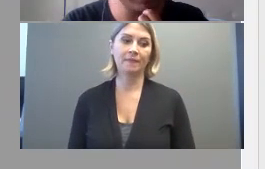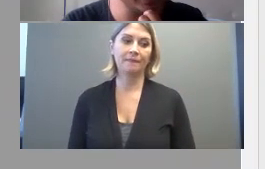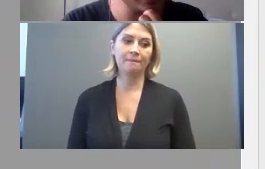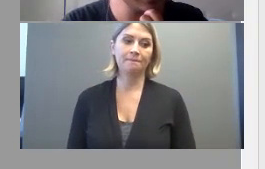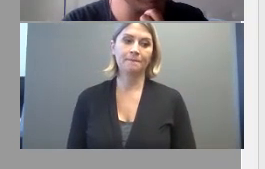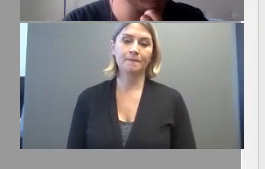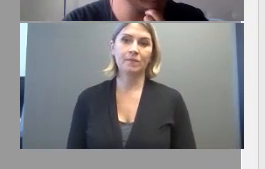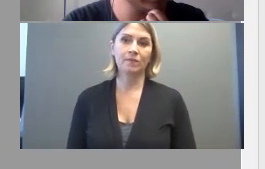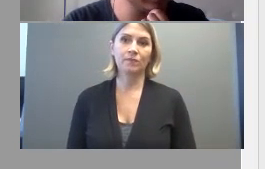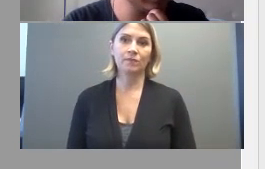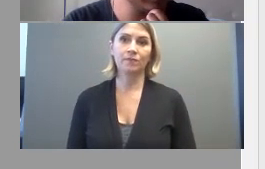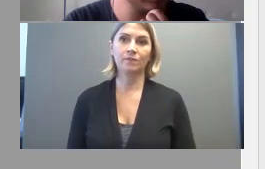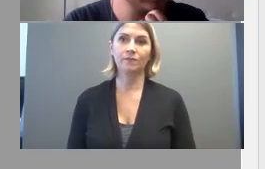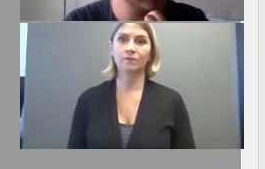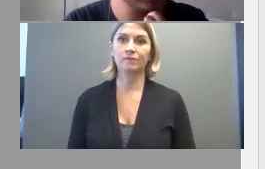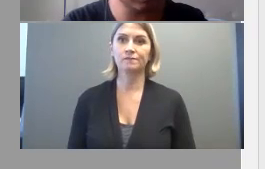Anybody else?